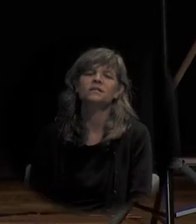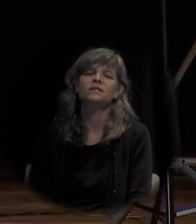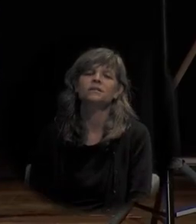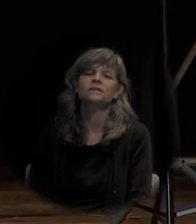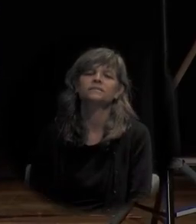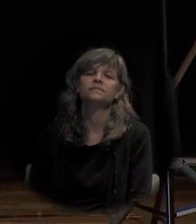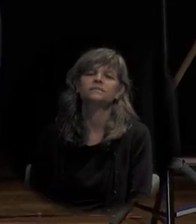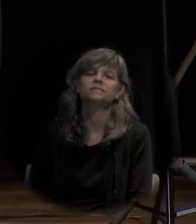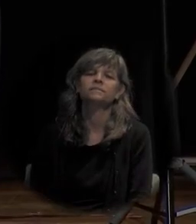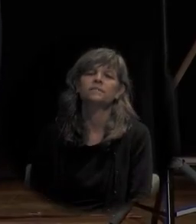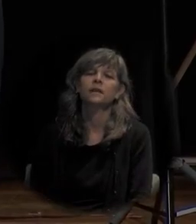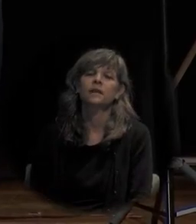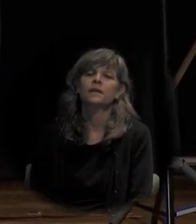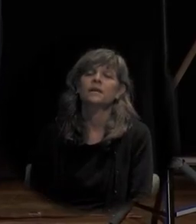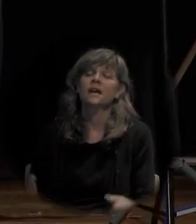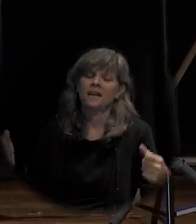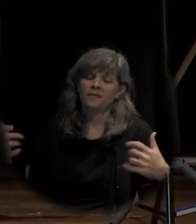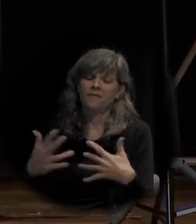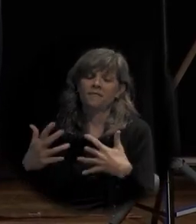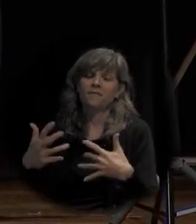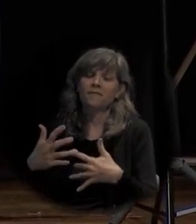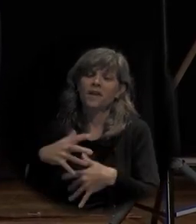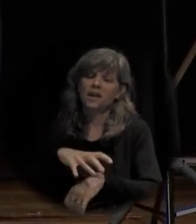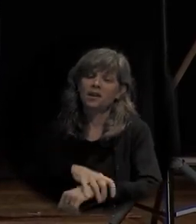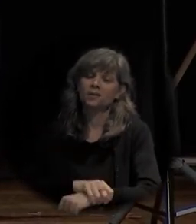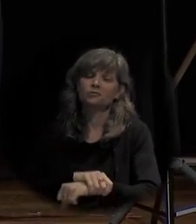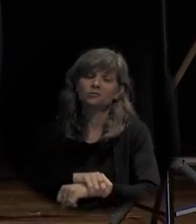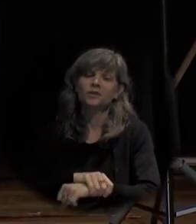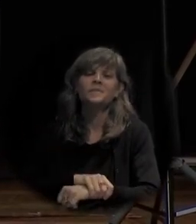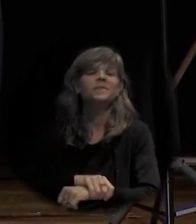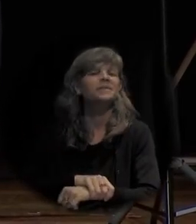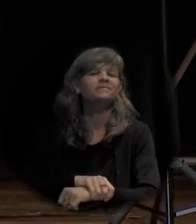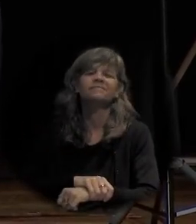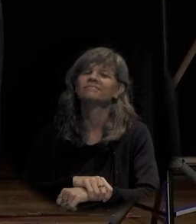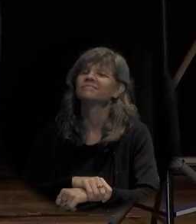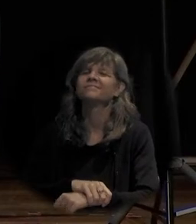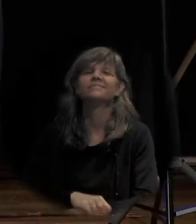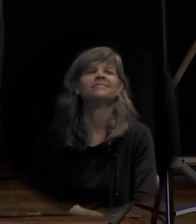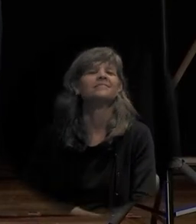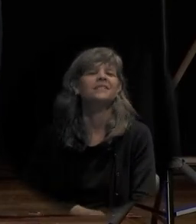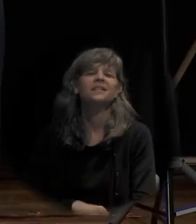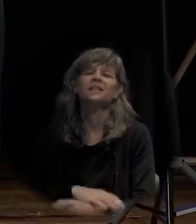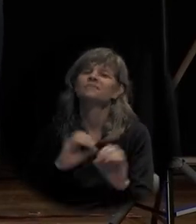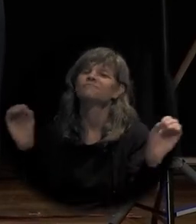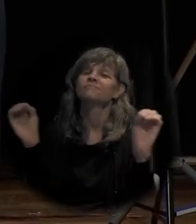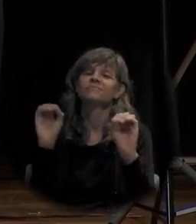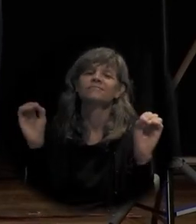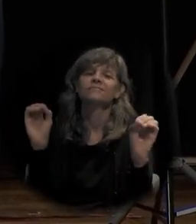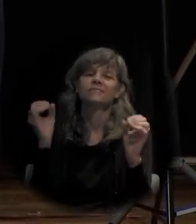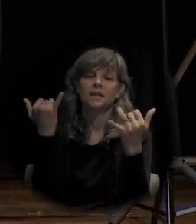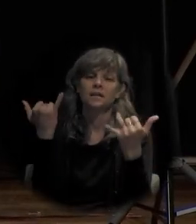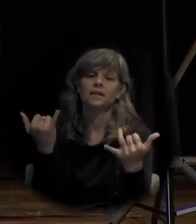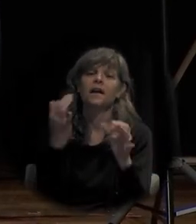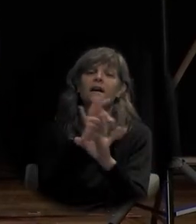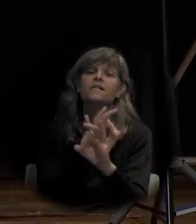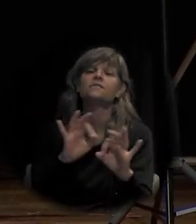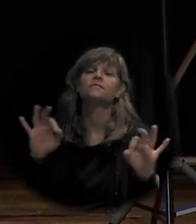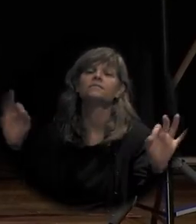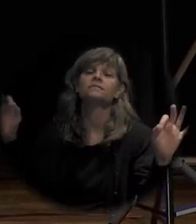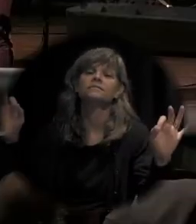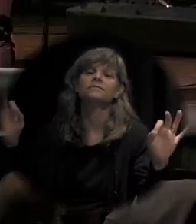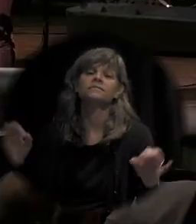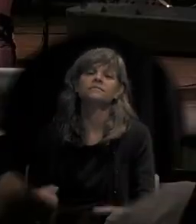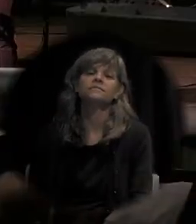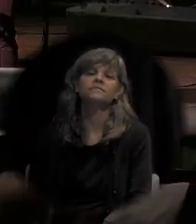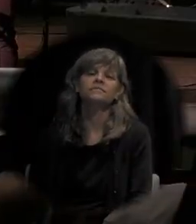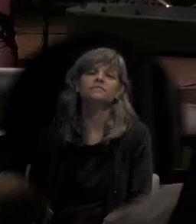lost. The grip of fear has no hold on